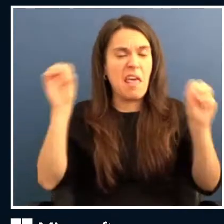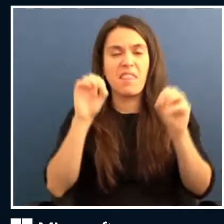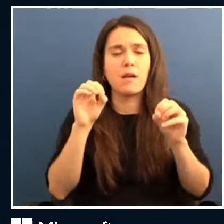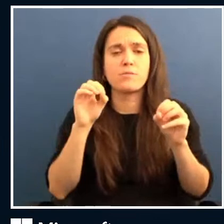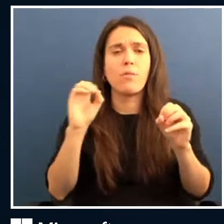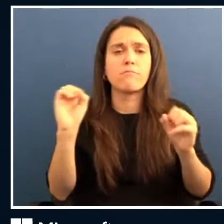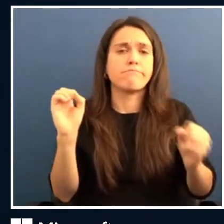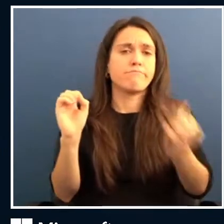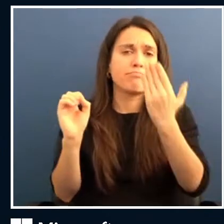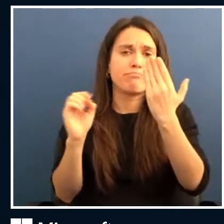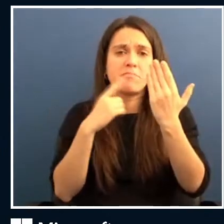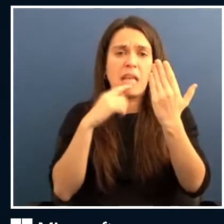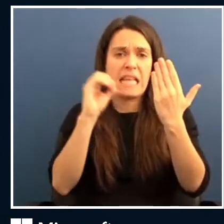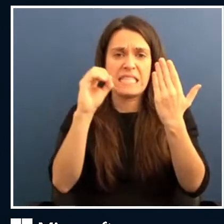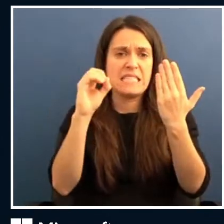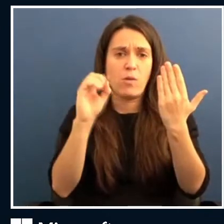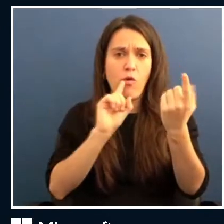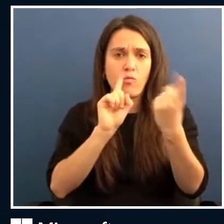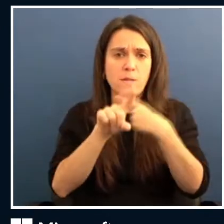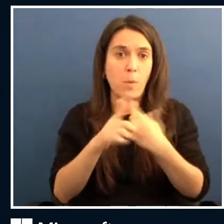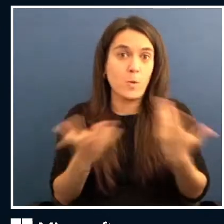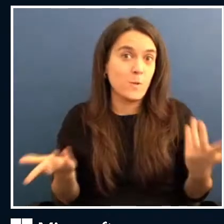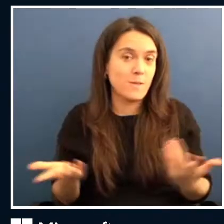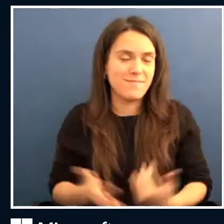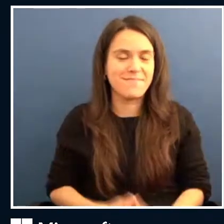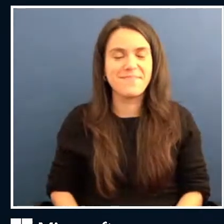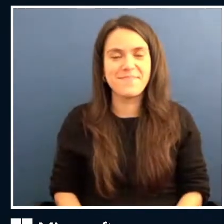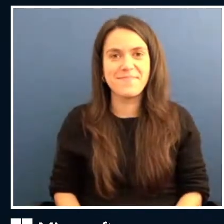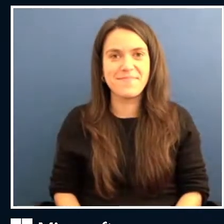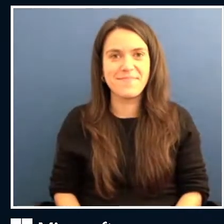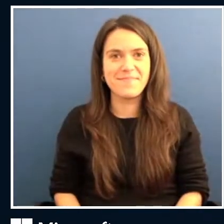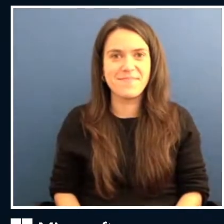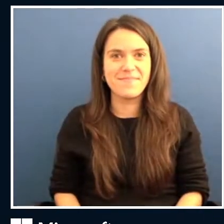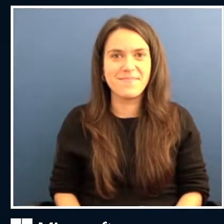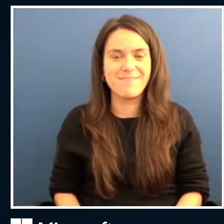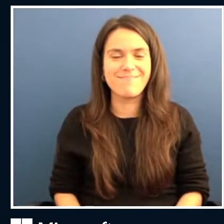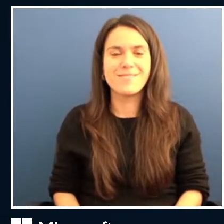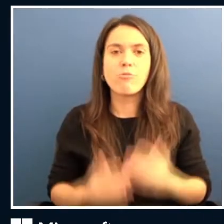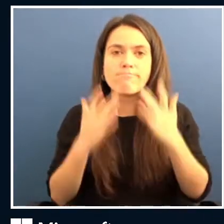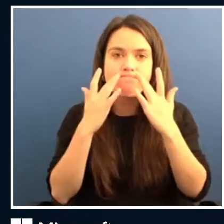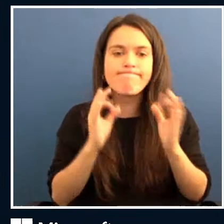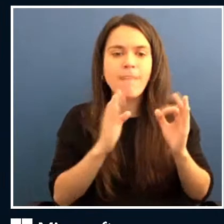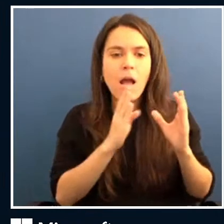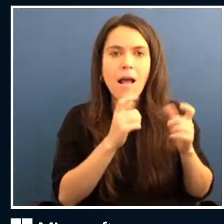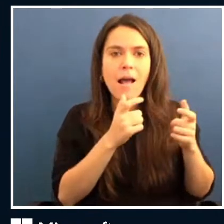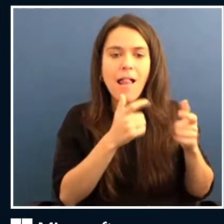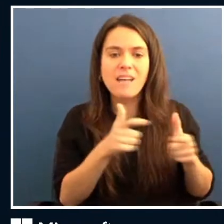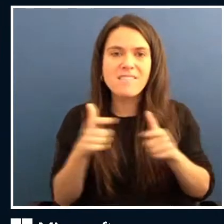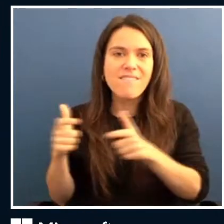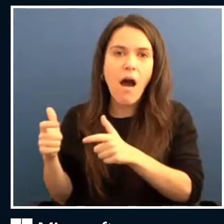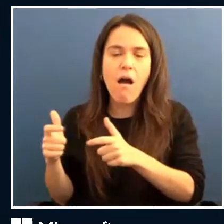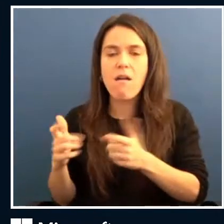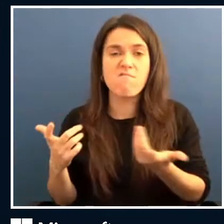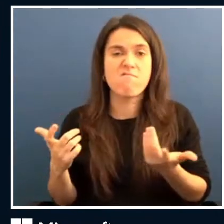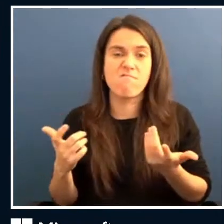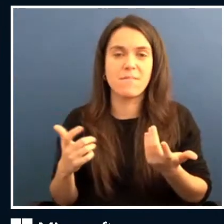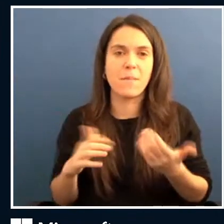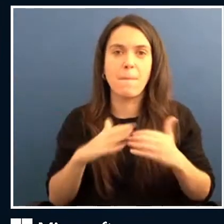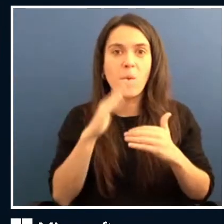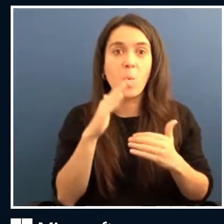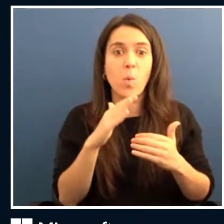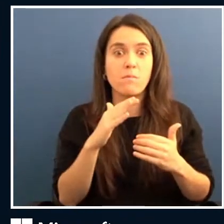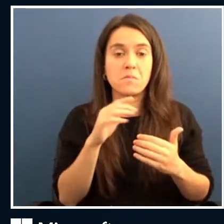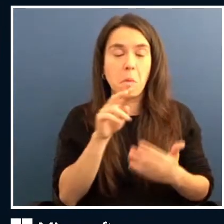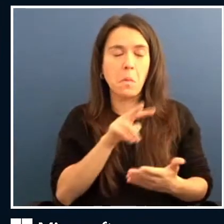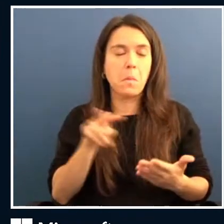to all classes, which means that it's not purely a classification model. It's a classification model which can also have the class for